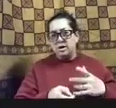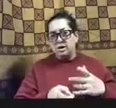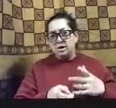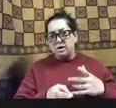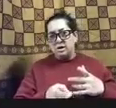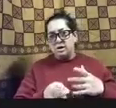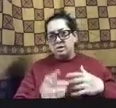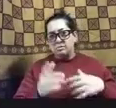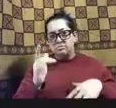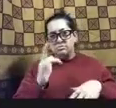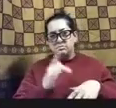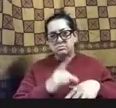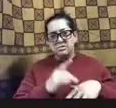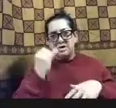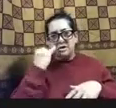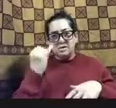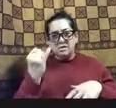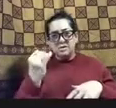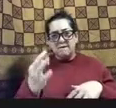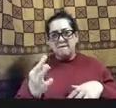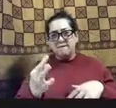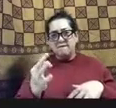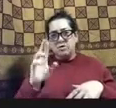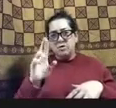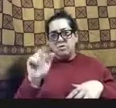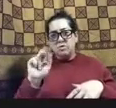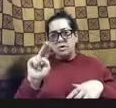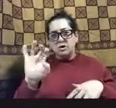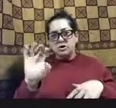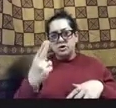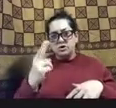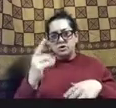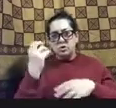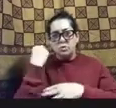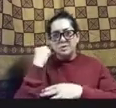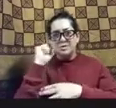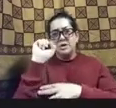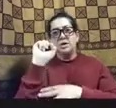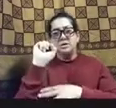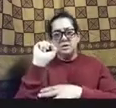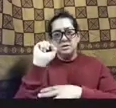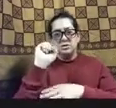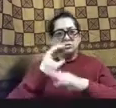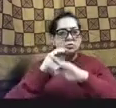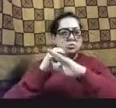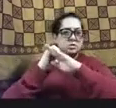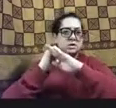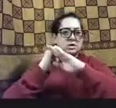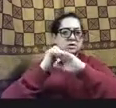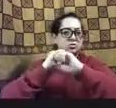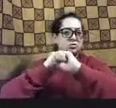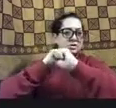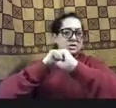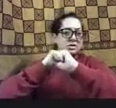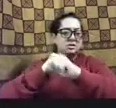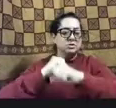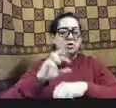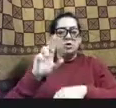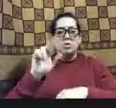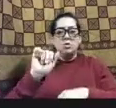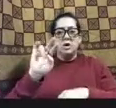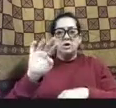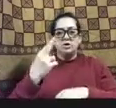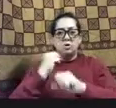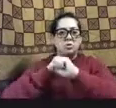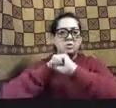it really taps into this idea of ranch resilience. And so within the idea of ranch